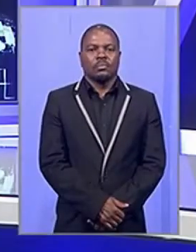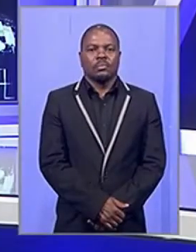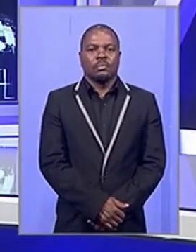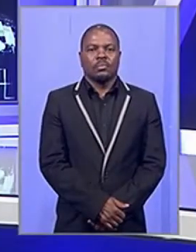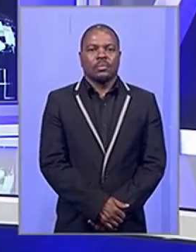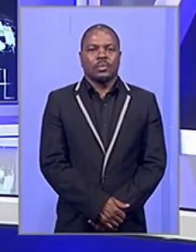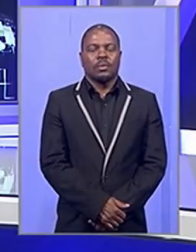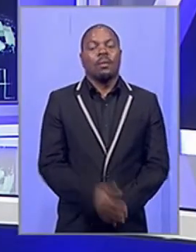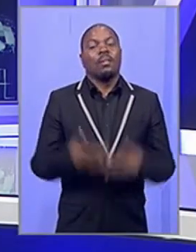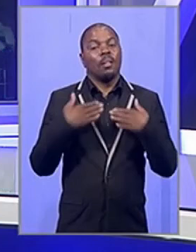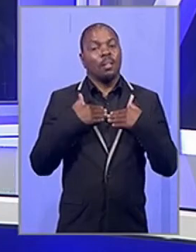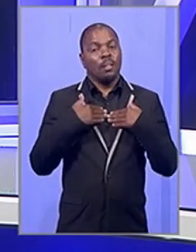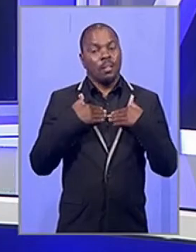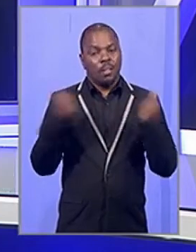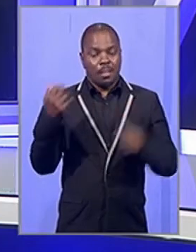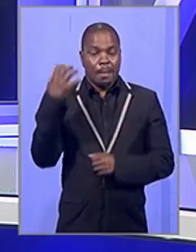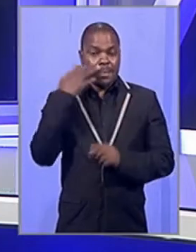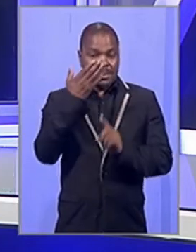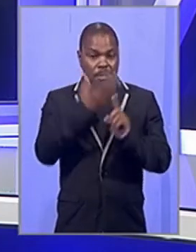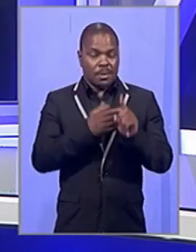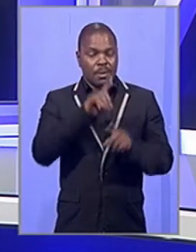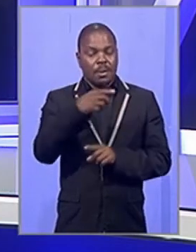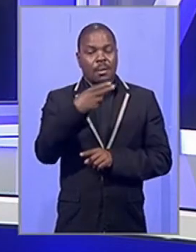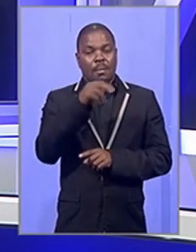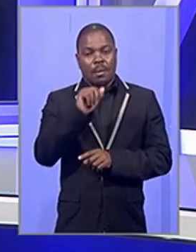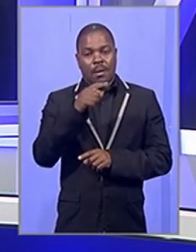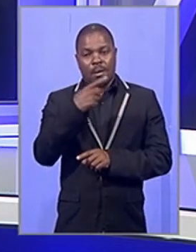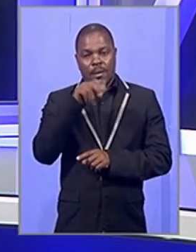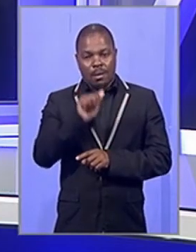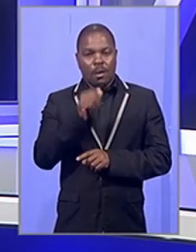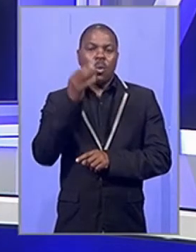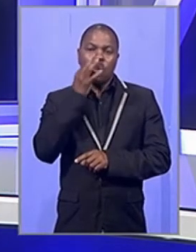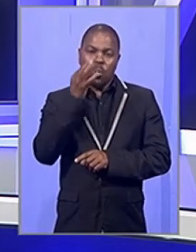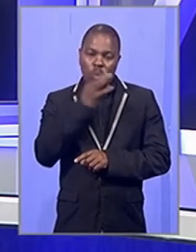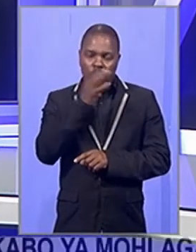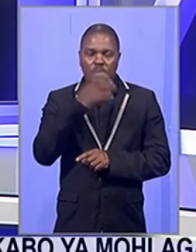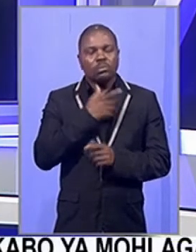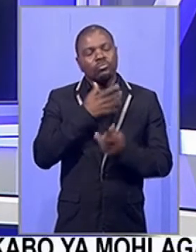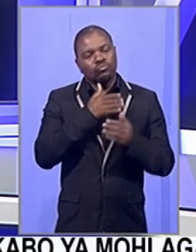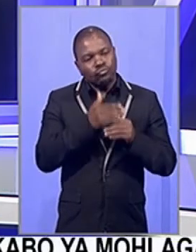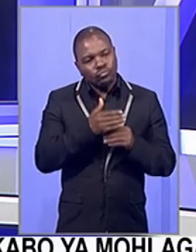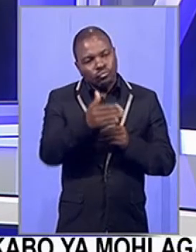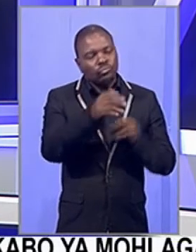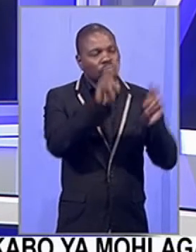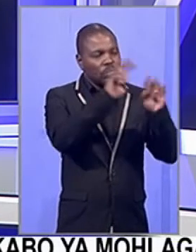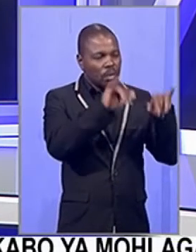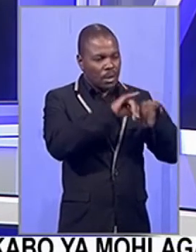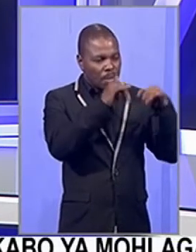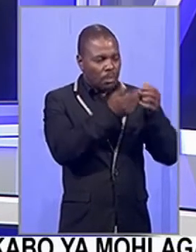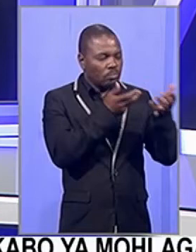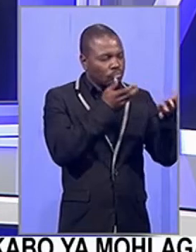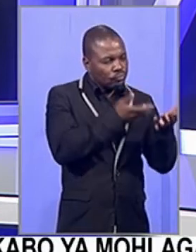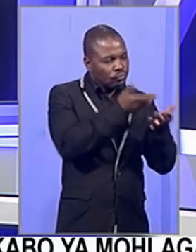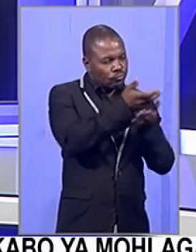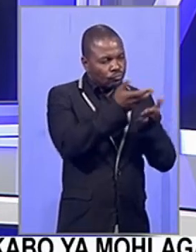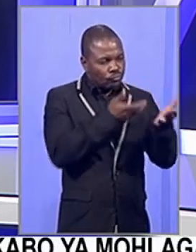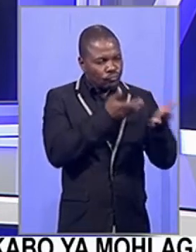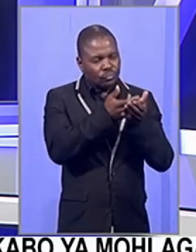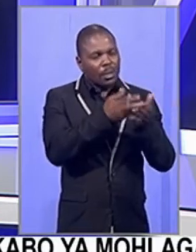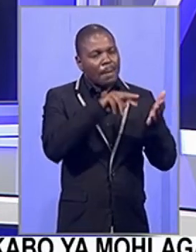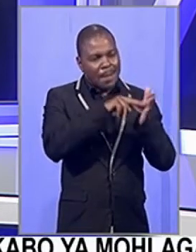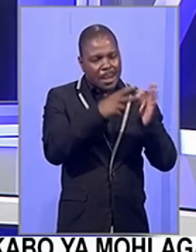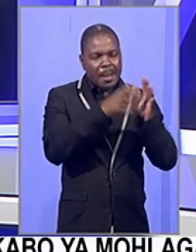Tona ya maphelo Ngaka Joe Phaahla o re ba gare ka dipoledišano le khamphane ya kabo ya mohlagase Eskom go tla